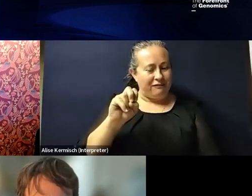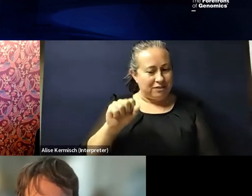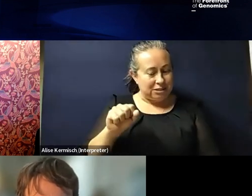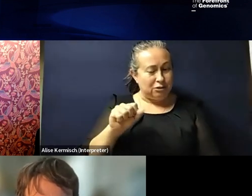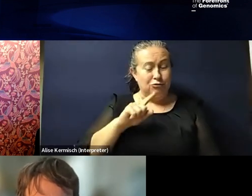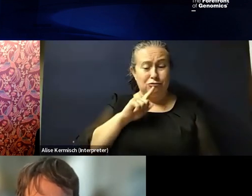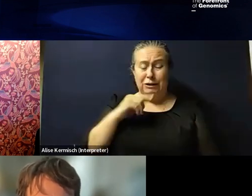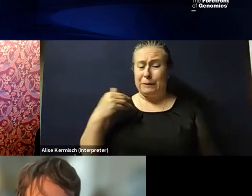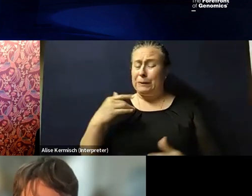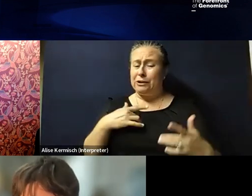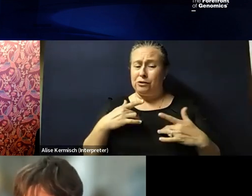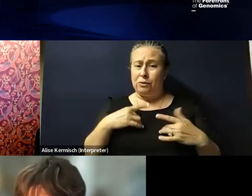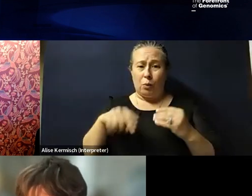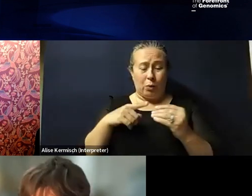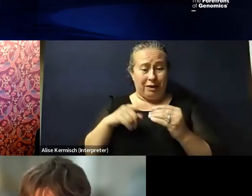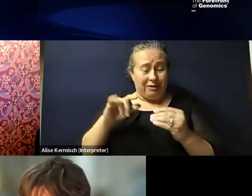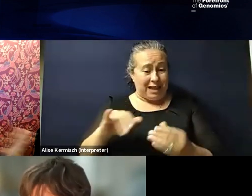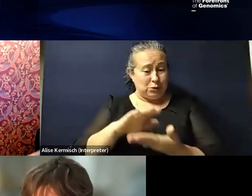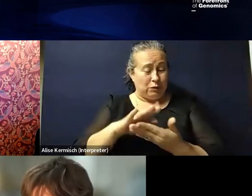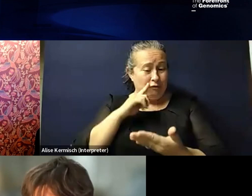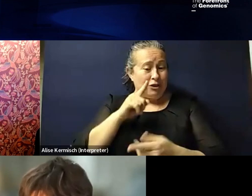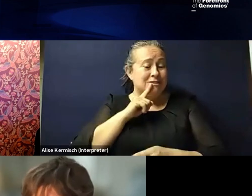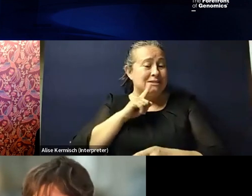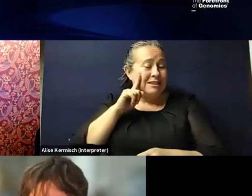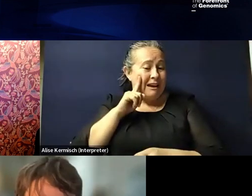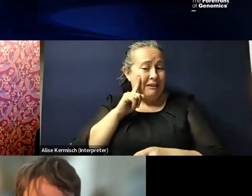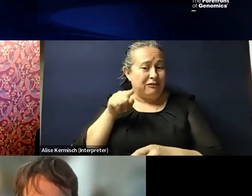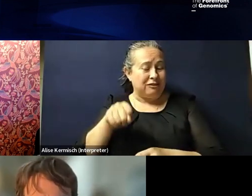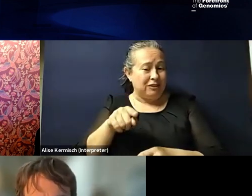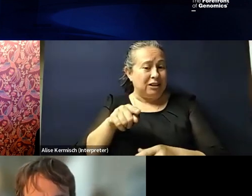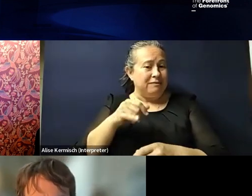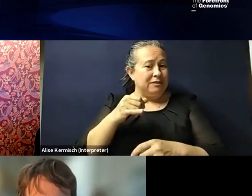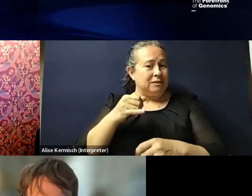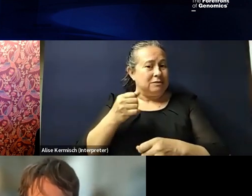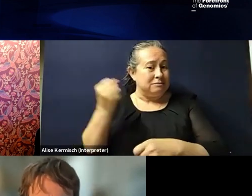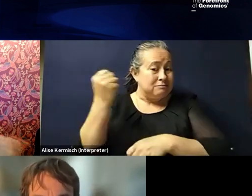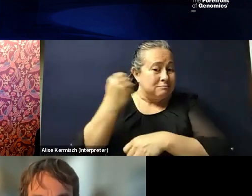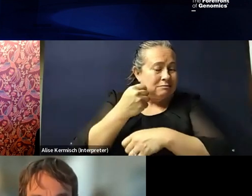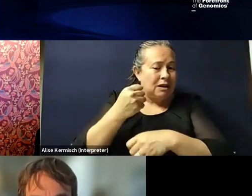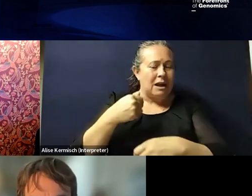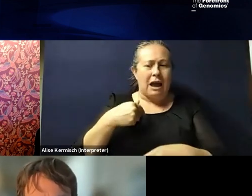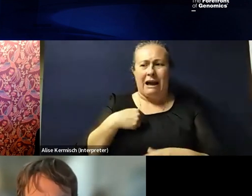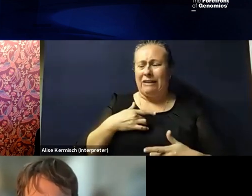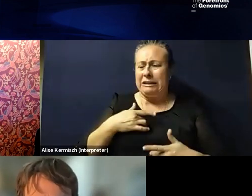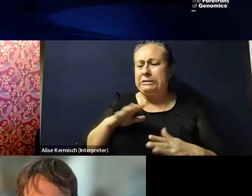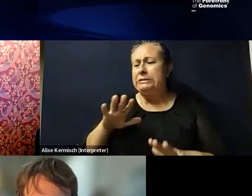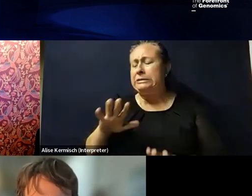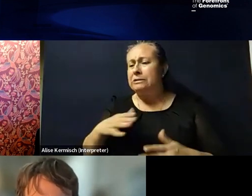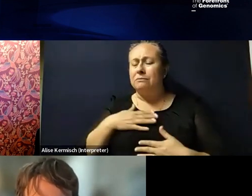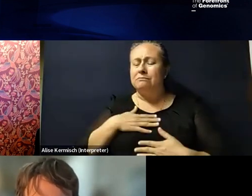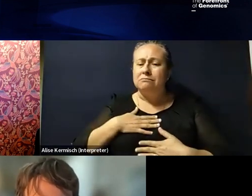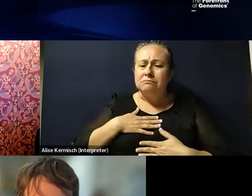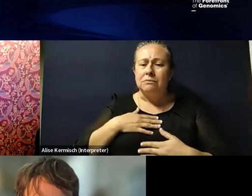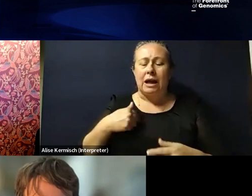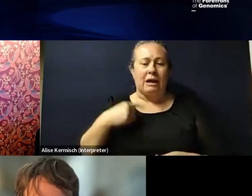School for Deaf Children was closing down was, I feel bad for the children who lose all the education, but I was also thinking as a historian, but what's going to